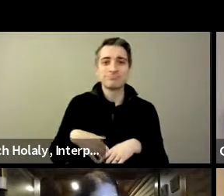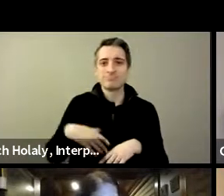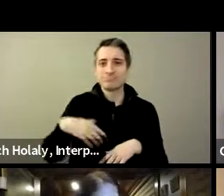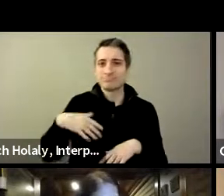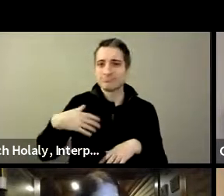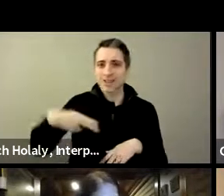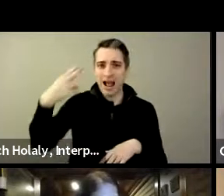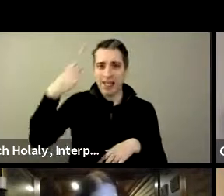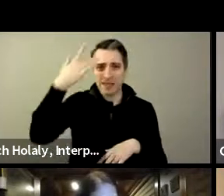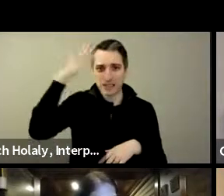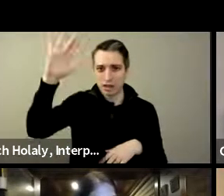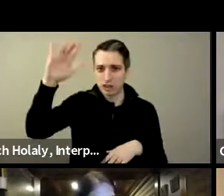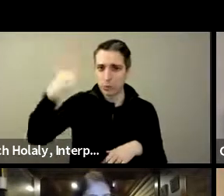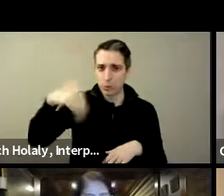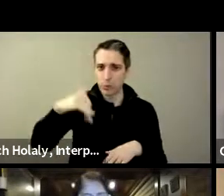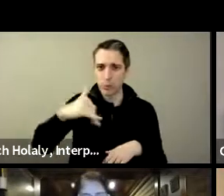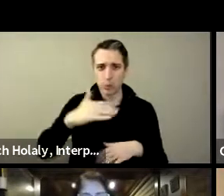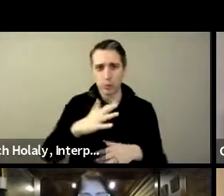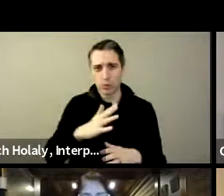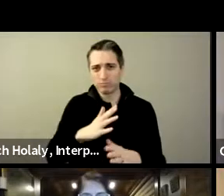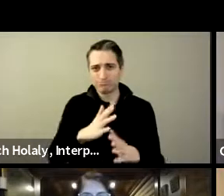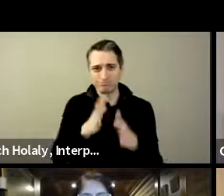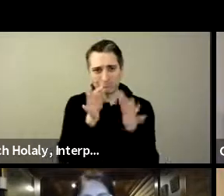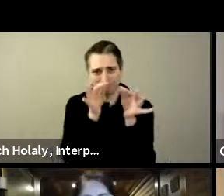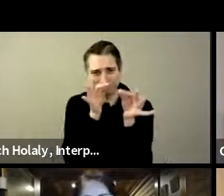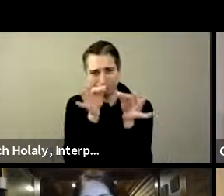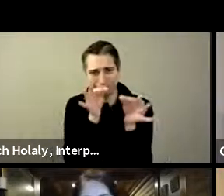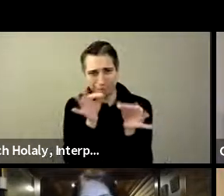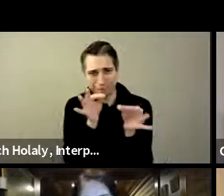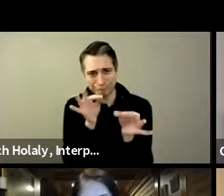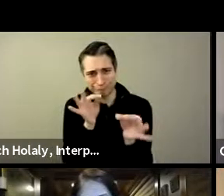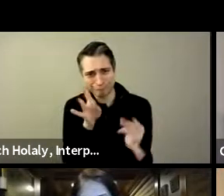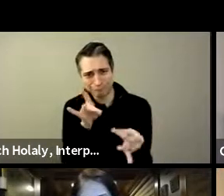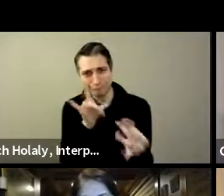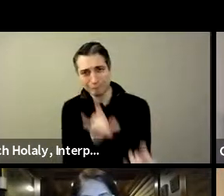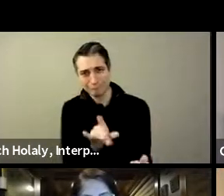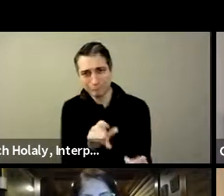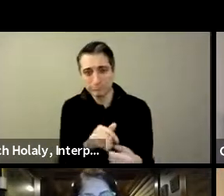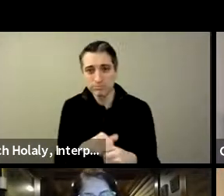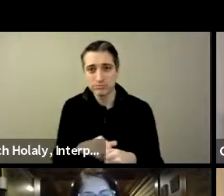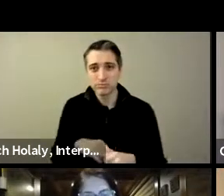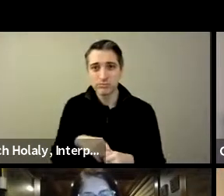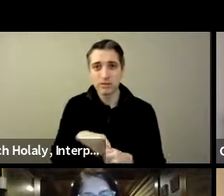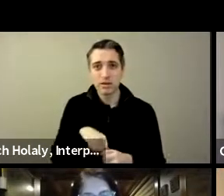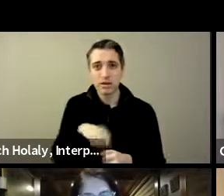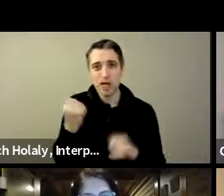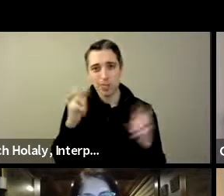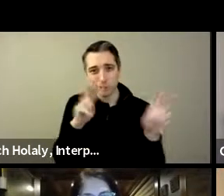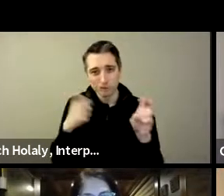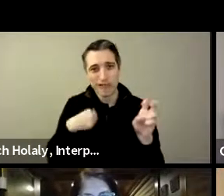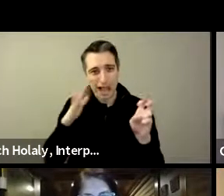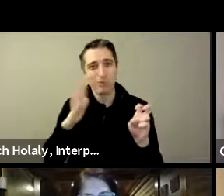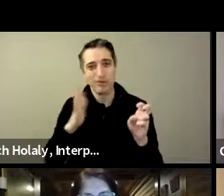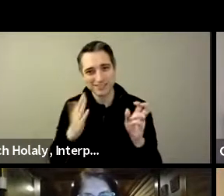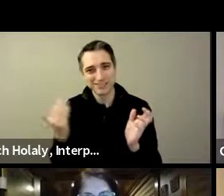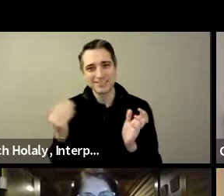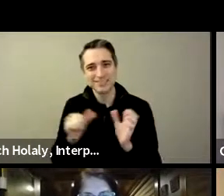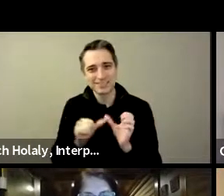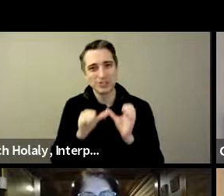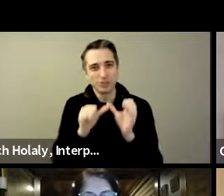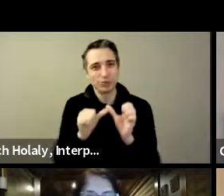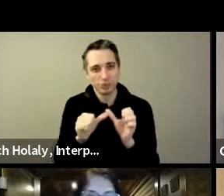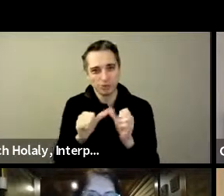and extraordinarily articulate. And outside of the issues that I will continue to raise, as you are well aware what that